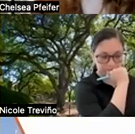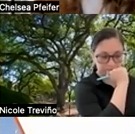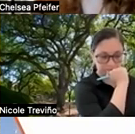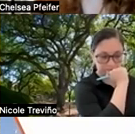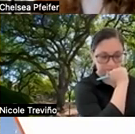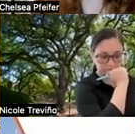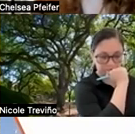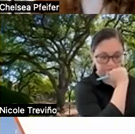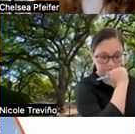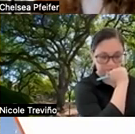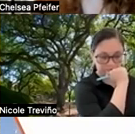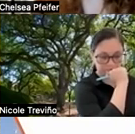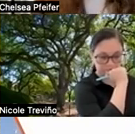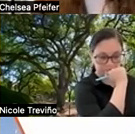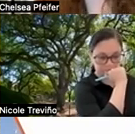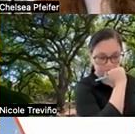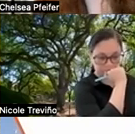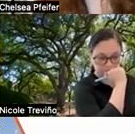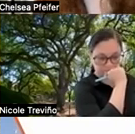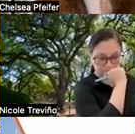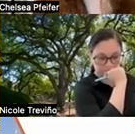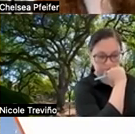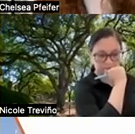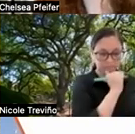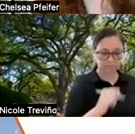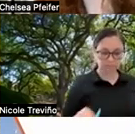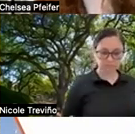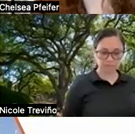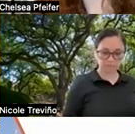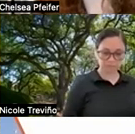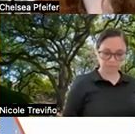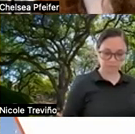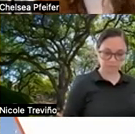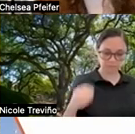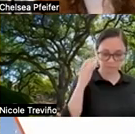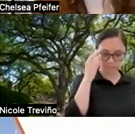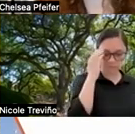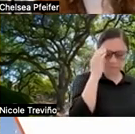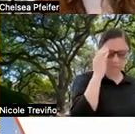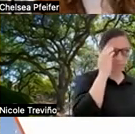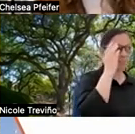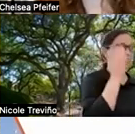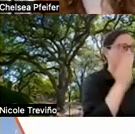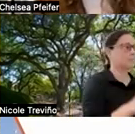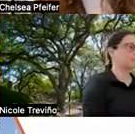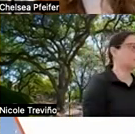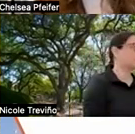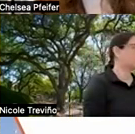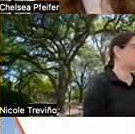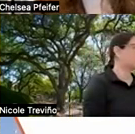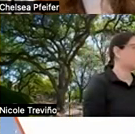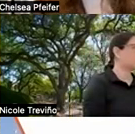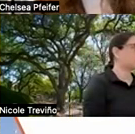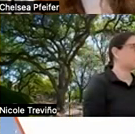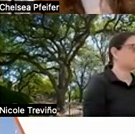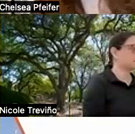quality, that then can affect their Texas Rising Star numbers. I mean, it's just such a trickle effect. So it's caring for the caregivers, or not the caregivers,